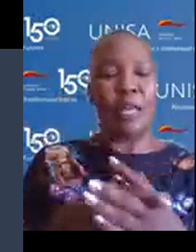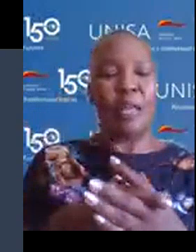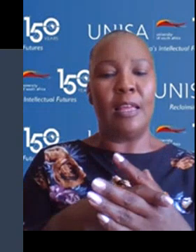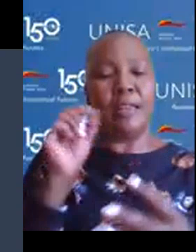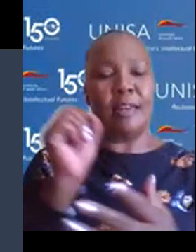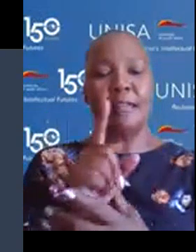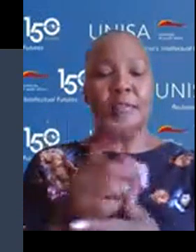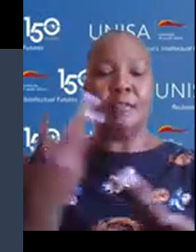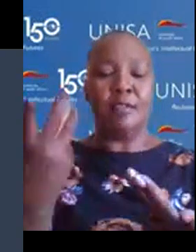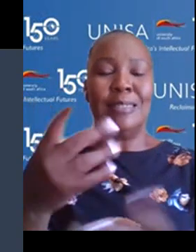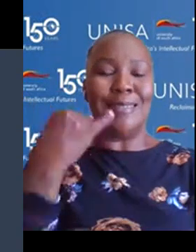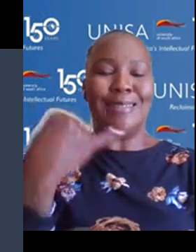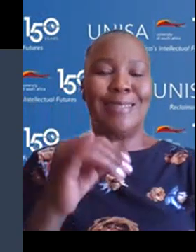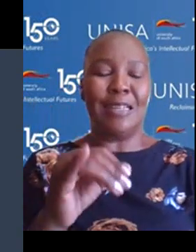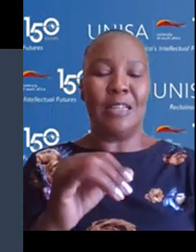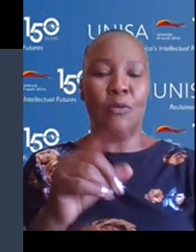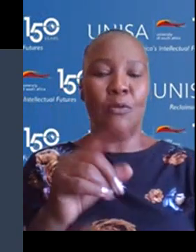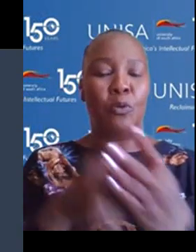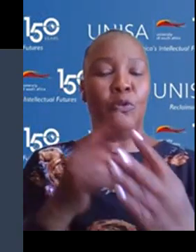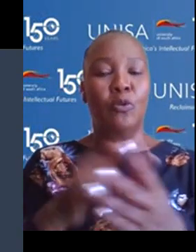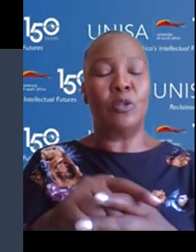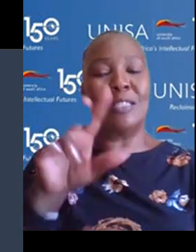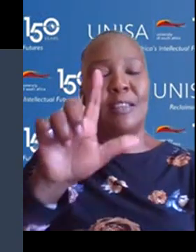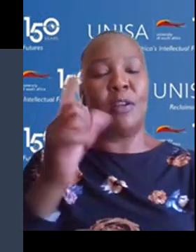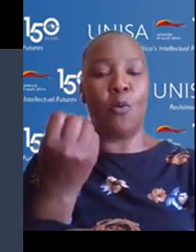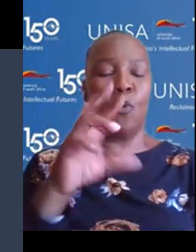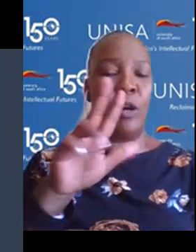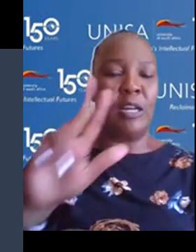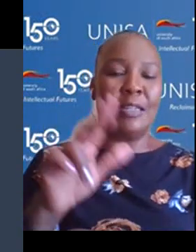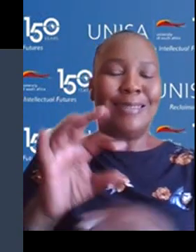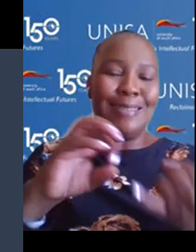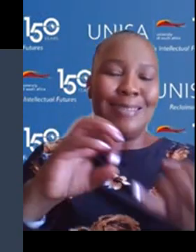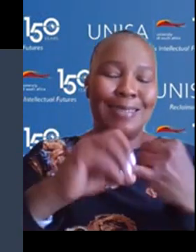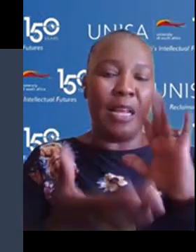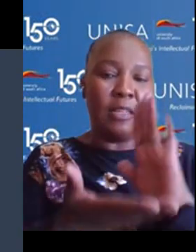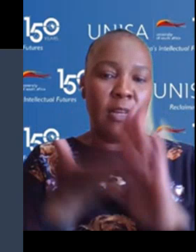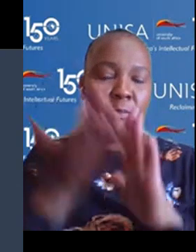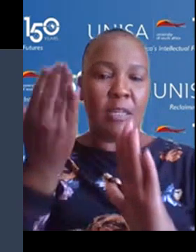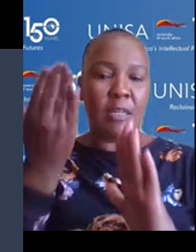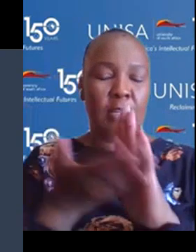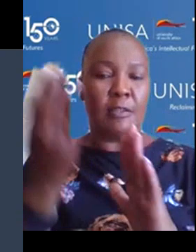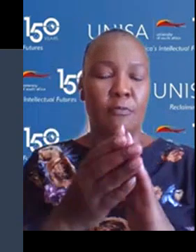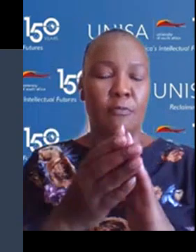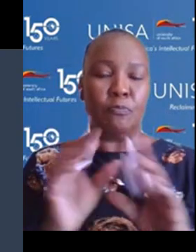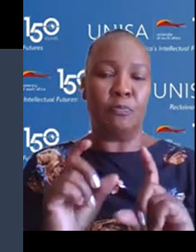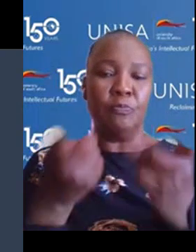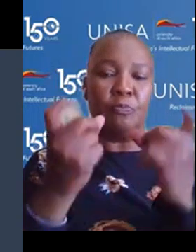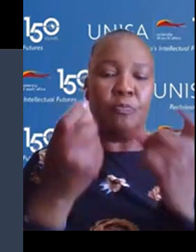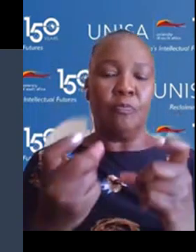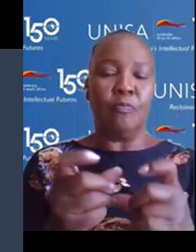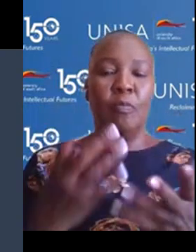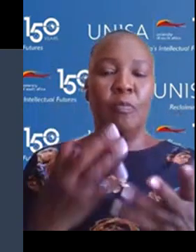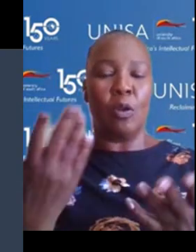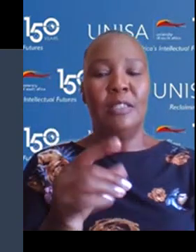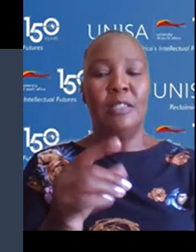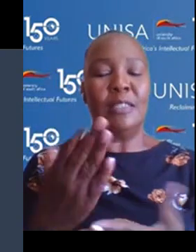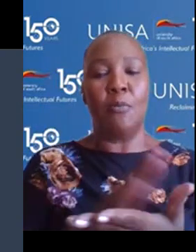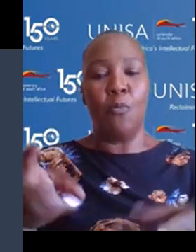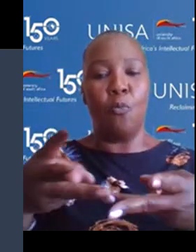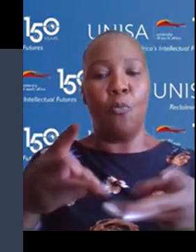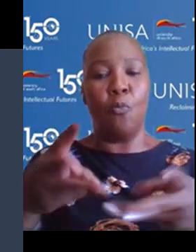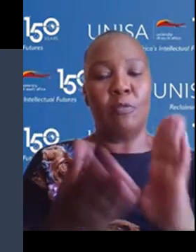you're still on Windows 7 or 8, please try and upgrade as soon as possible. There is still some ways of